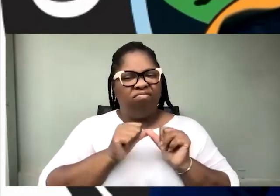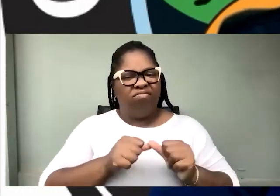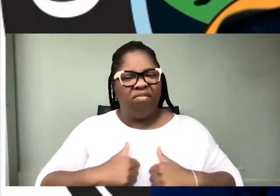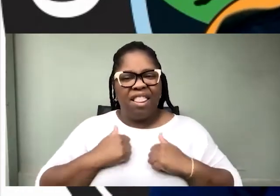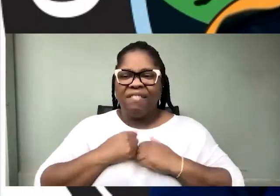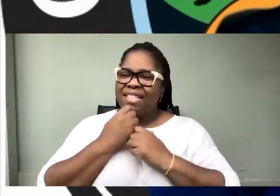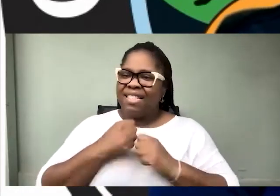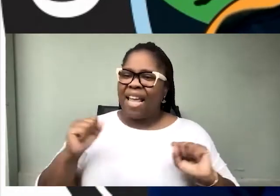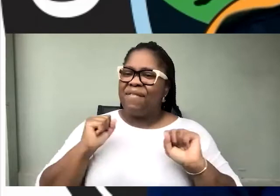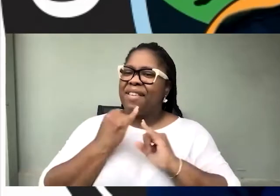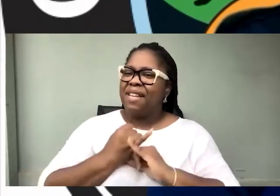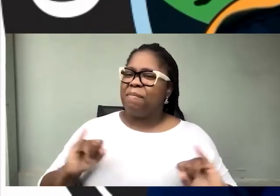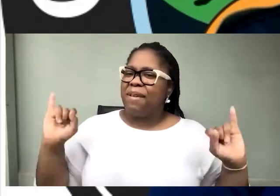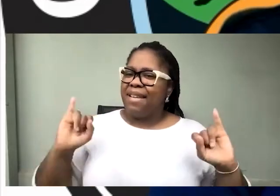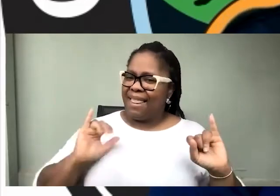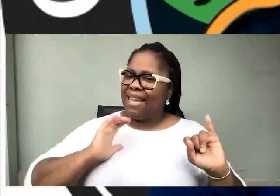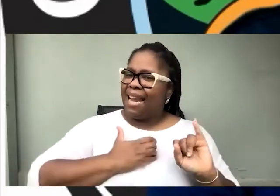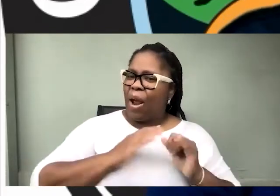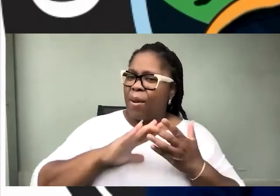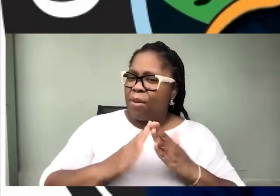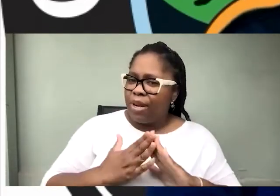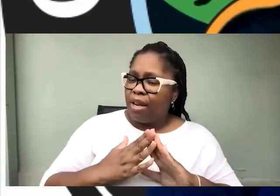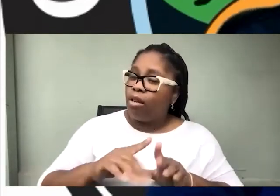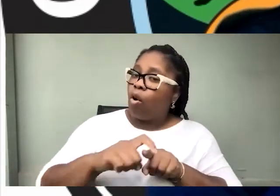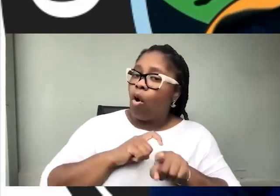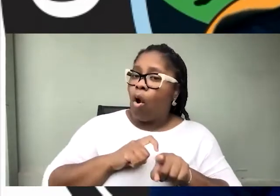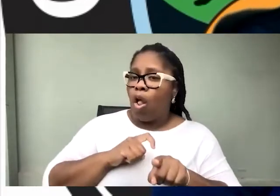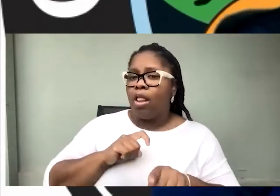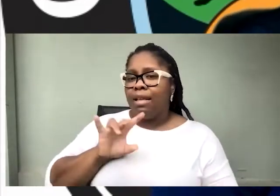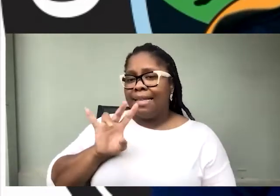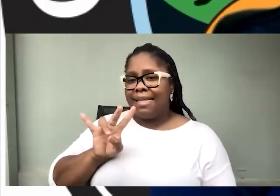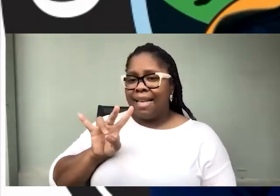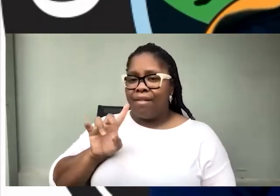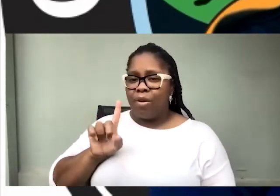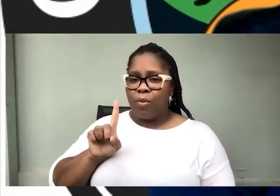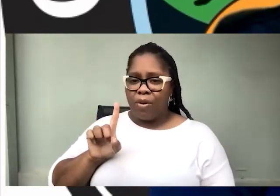community. Please call area code